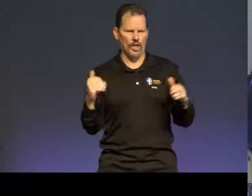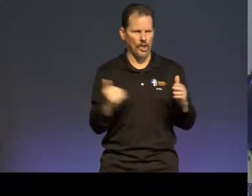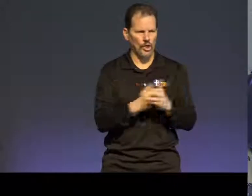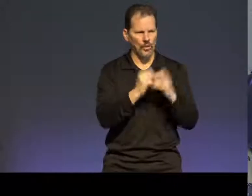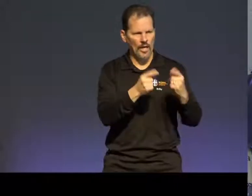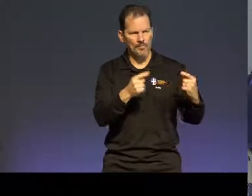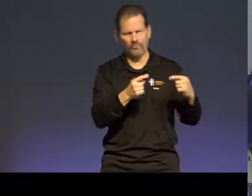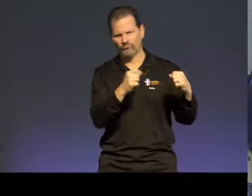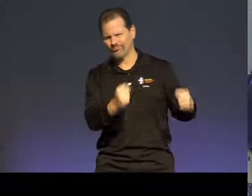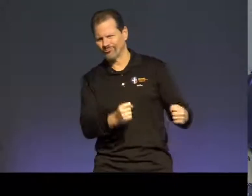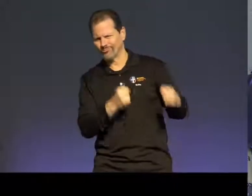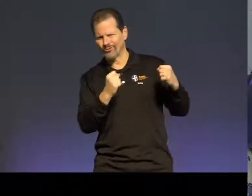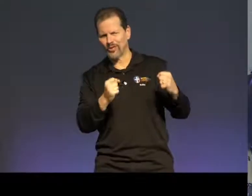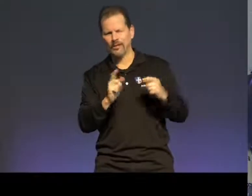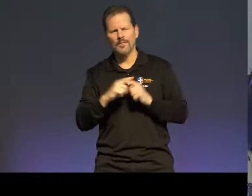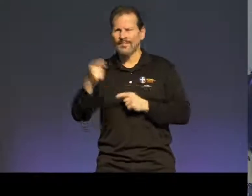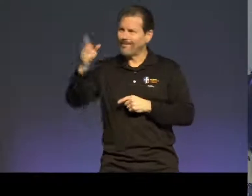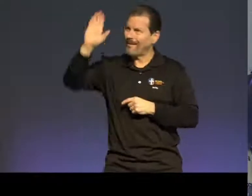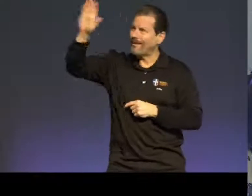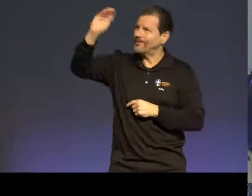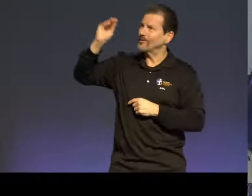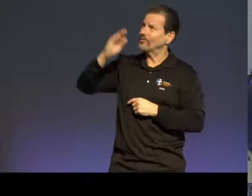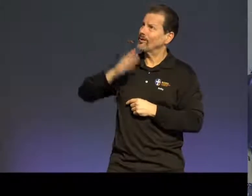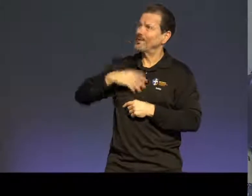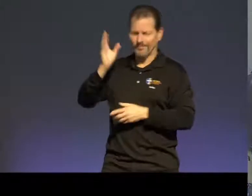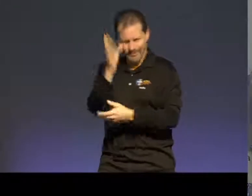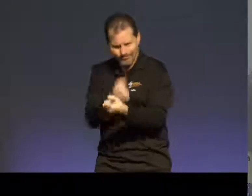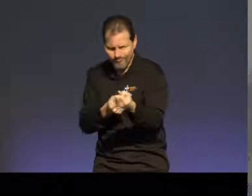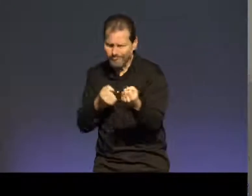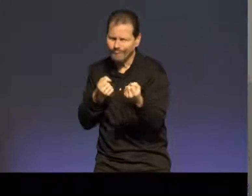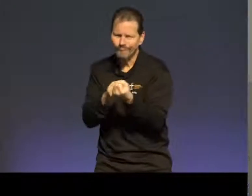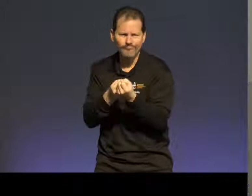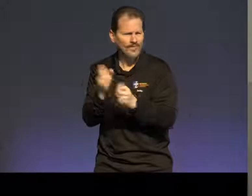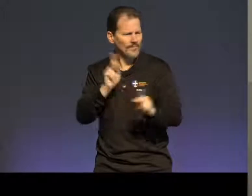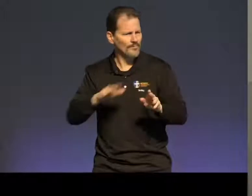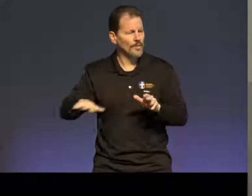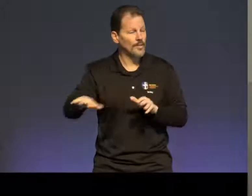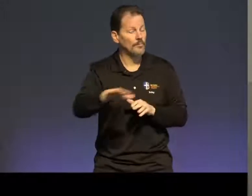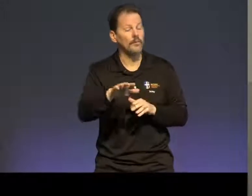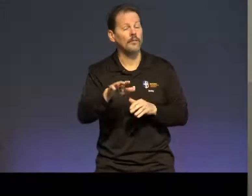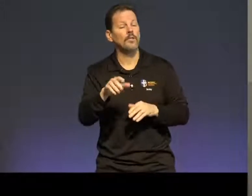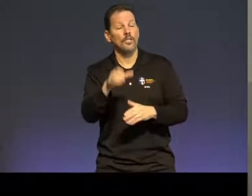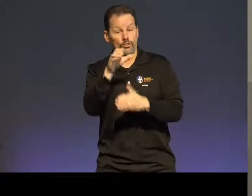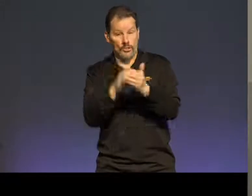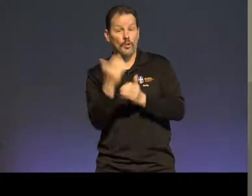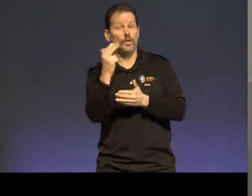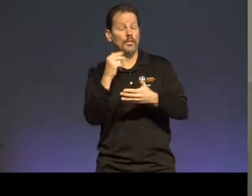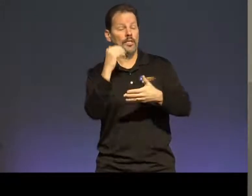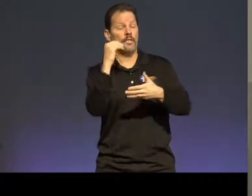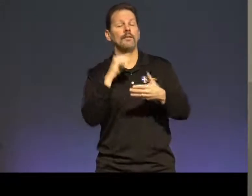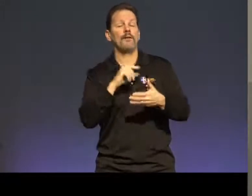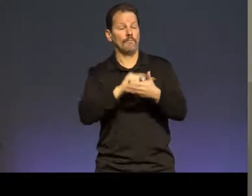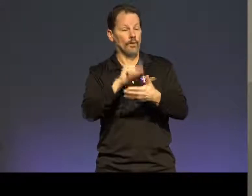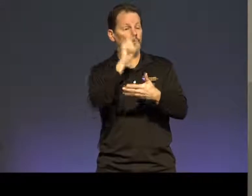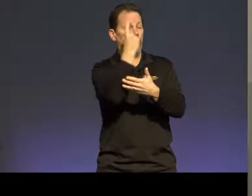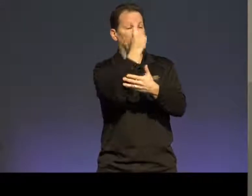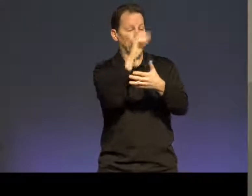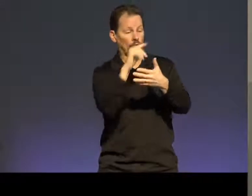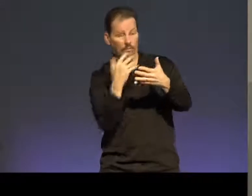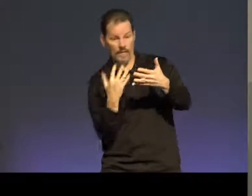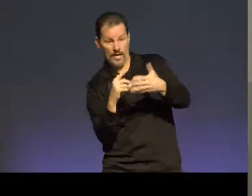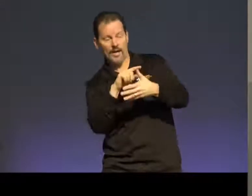the grace of God was still on the people of God. And in the first five verses of chapter 13, you see that the people of God